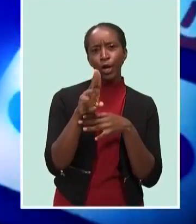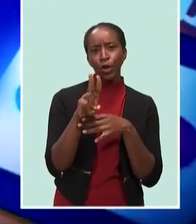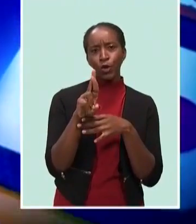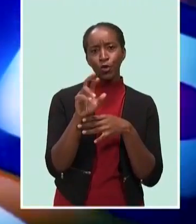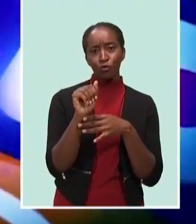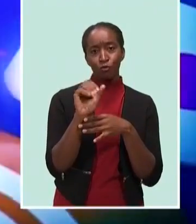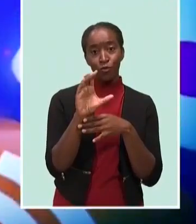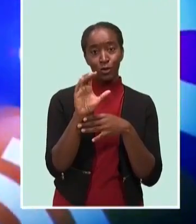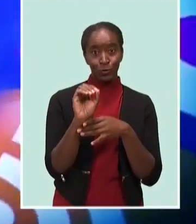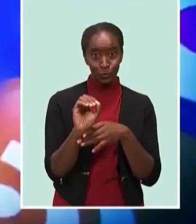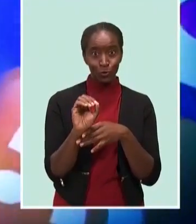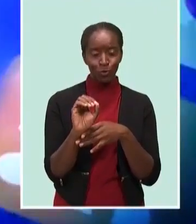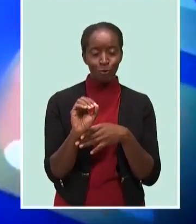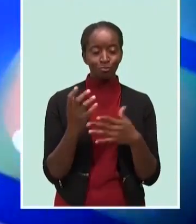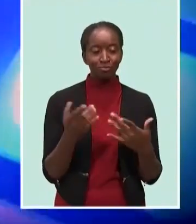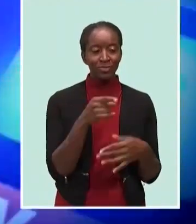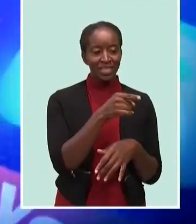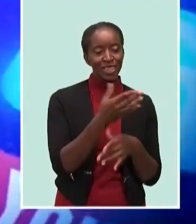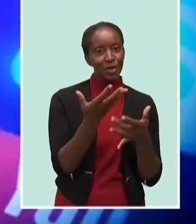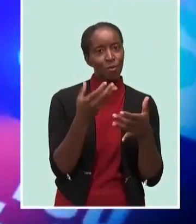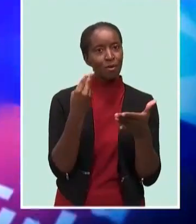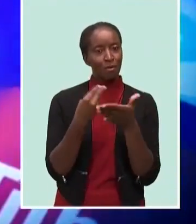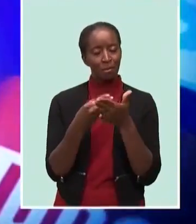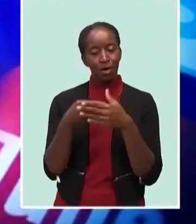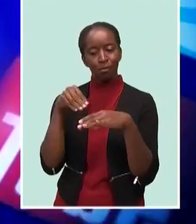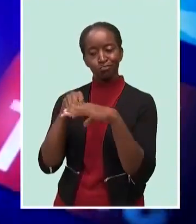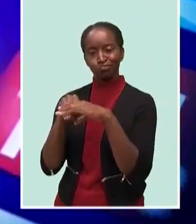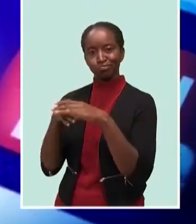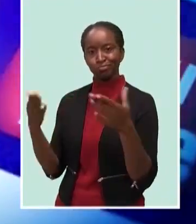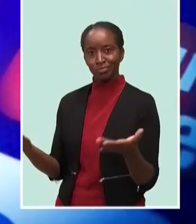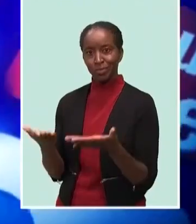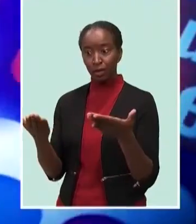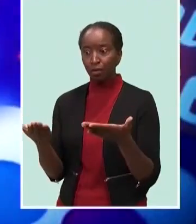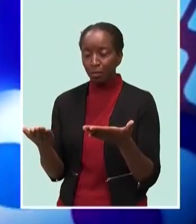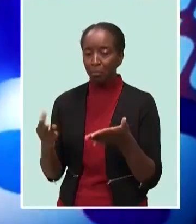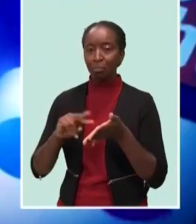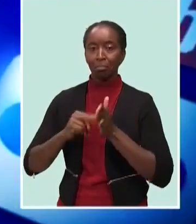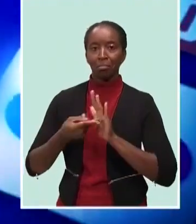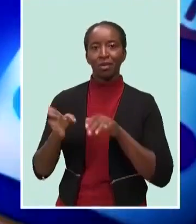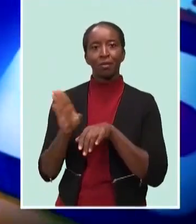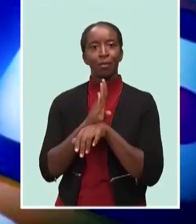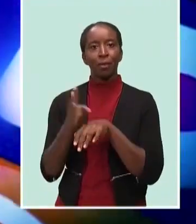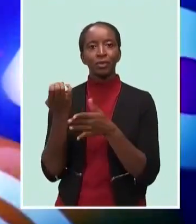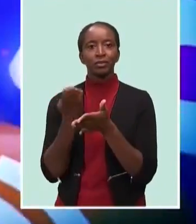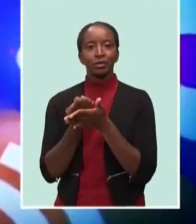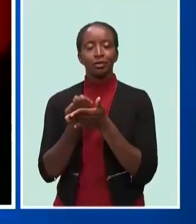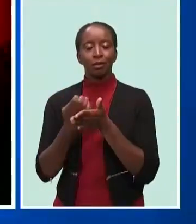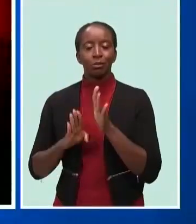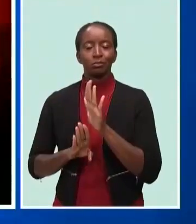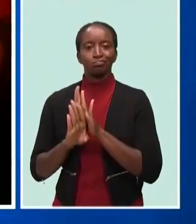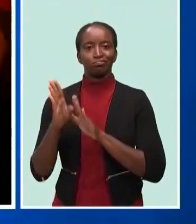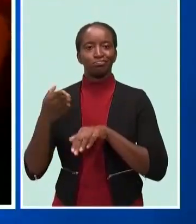Barbados is on the way back up. Well, some Facebook users have weighed in. Let's see what they're saying.